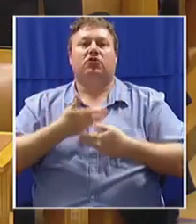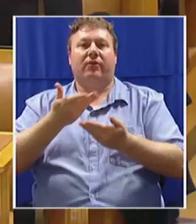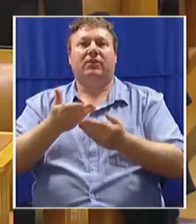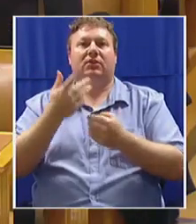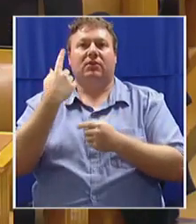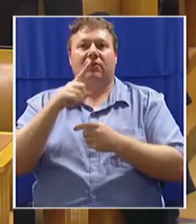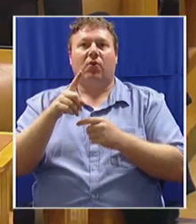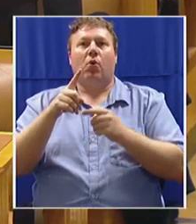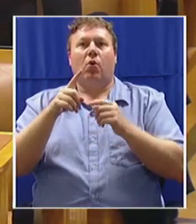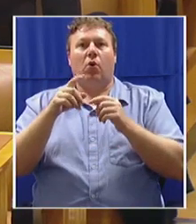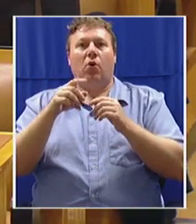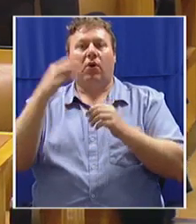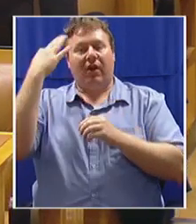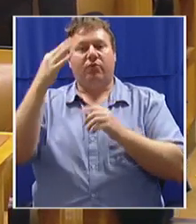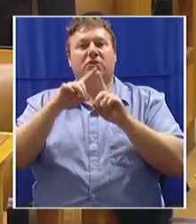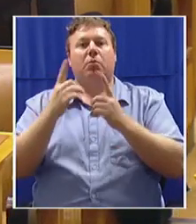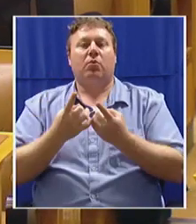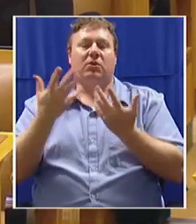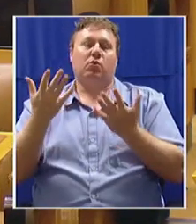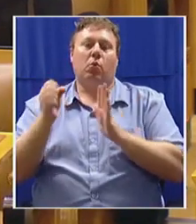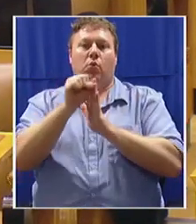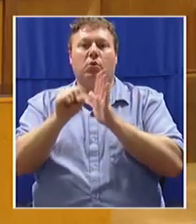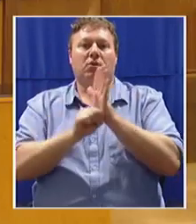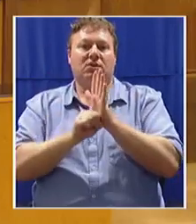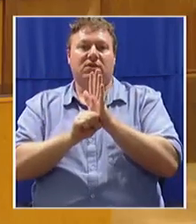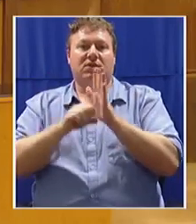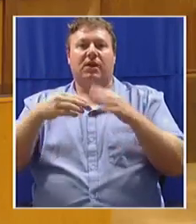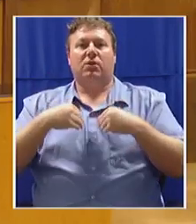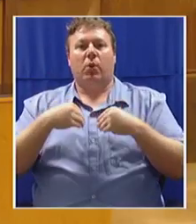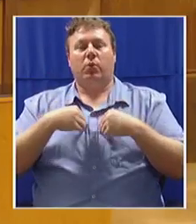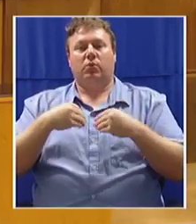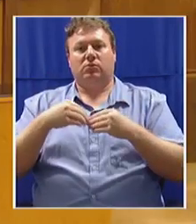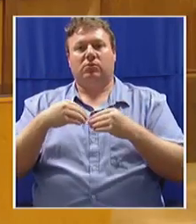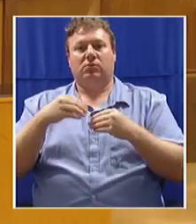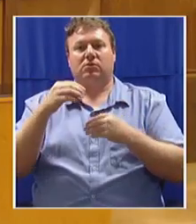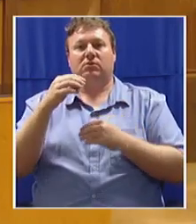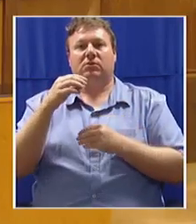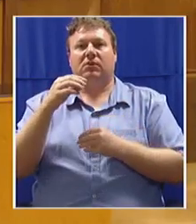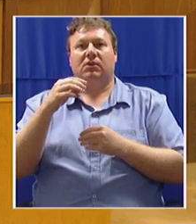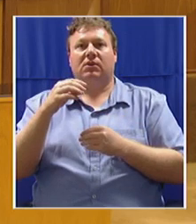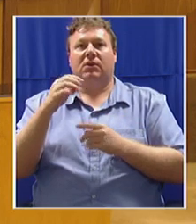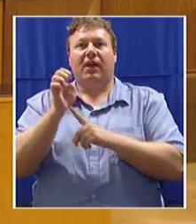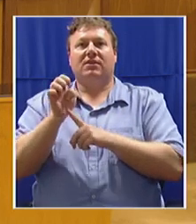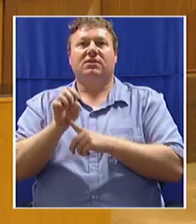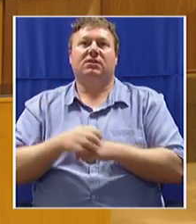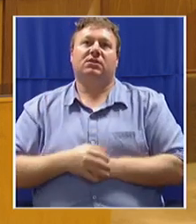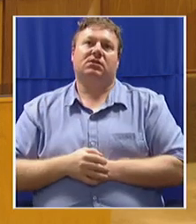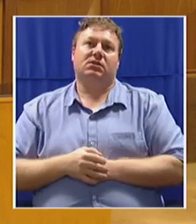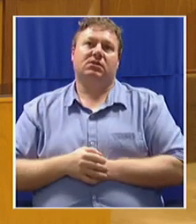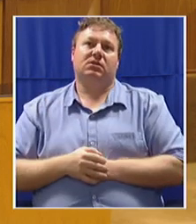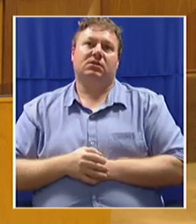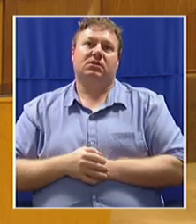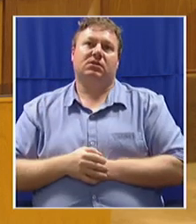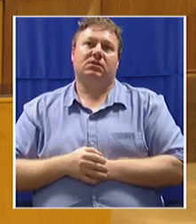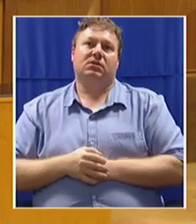state-owned entities. Thank you very much. Thank you, sir. The Honorable Ndlozi. Thank you, Deputy